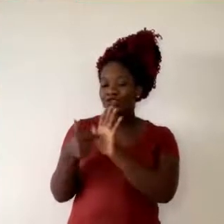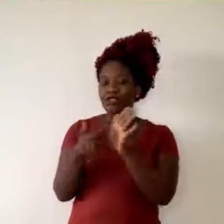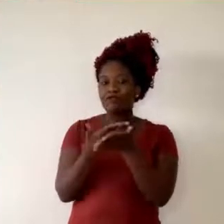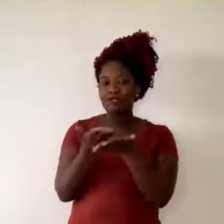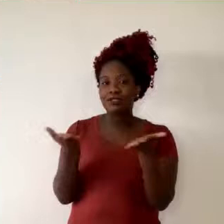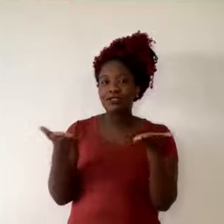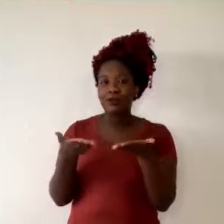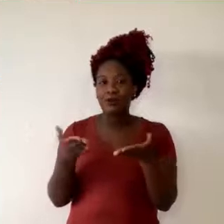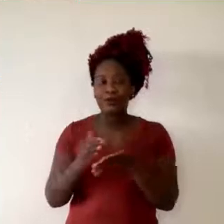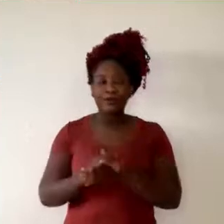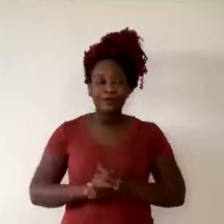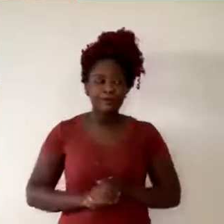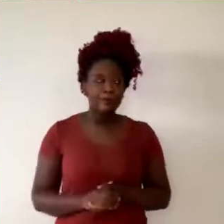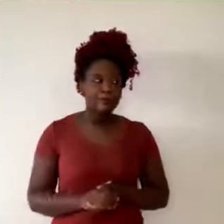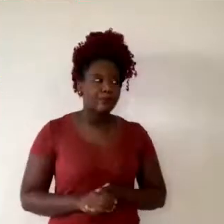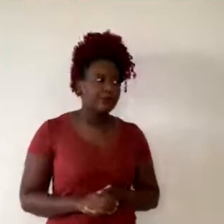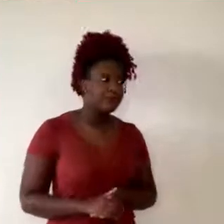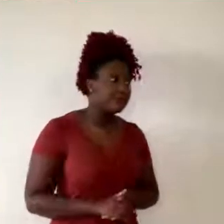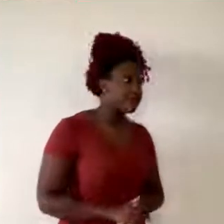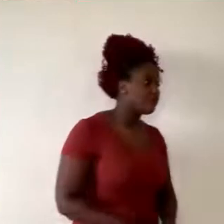I have shared with you right now.